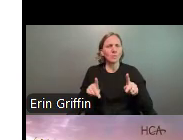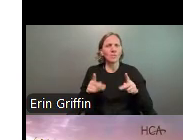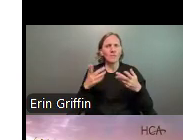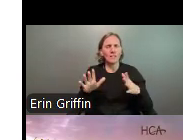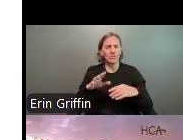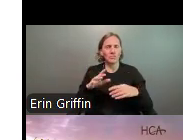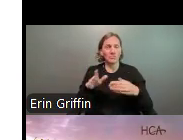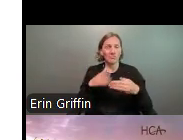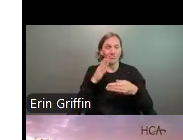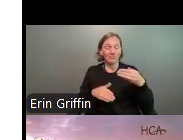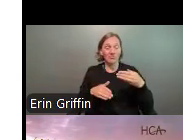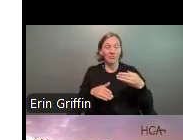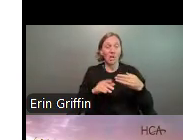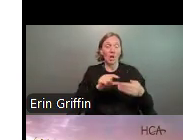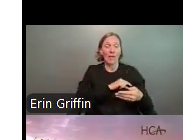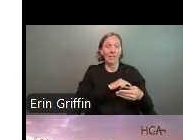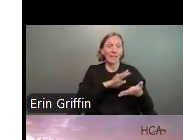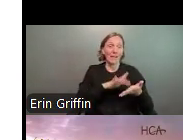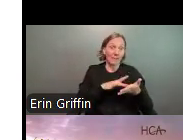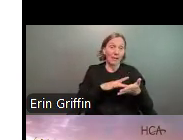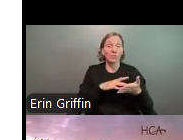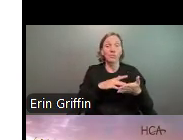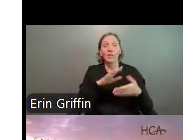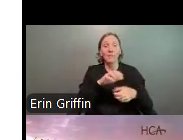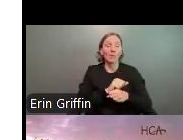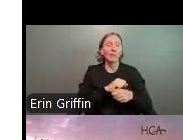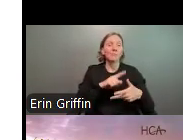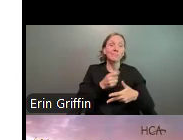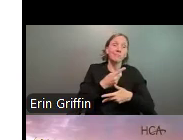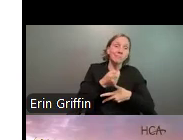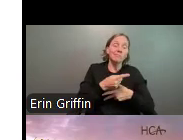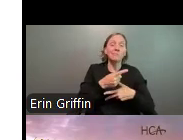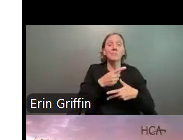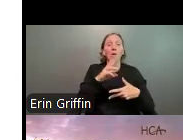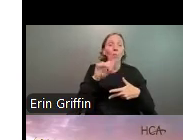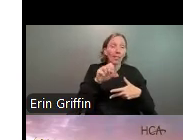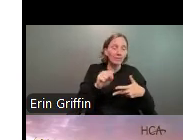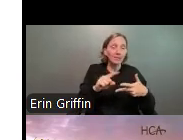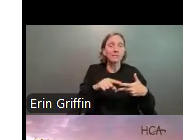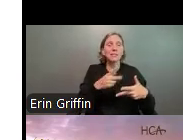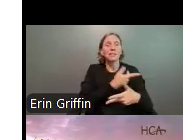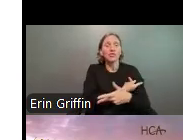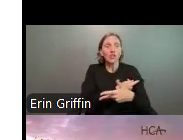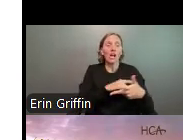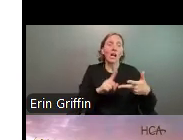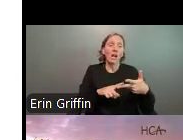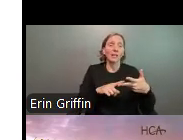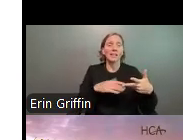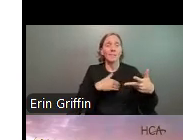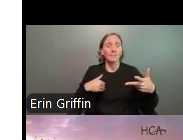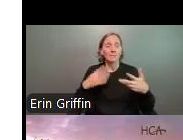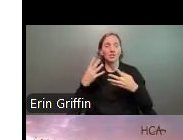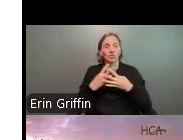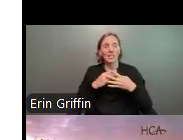qualifying medical appointment, like an annual well visit or a flu shot, breast cancer screening for members over the age of 40, cervical